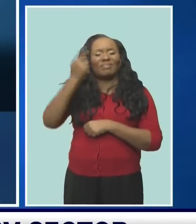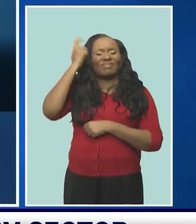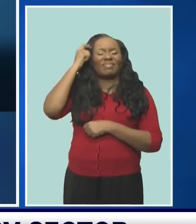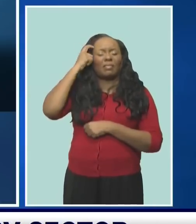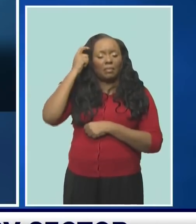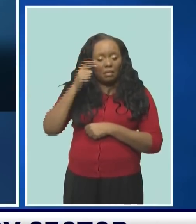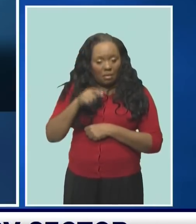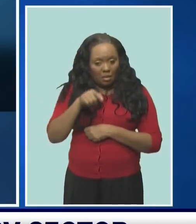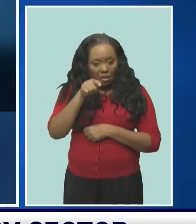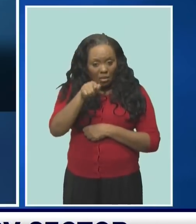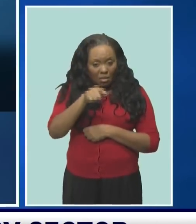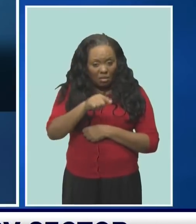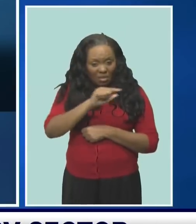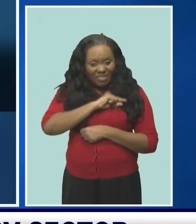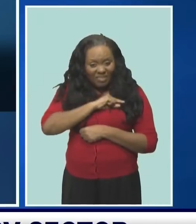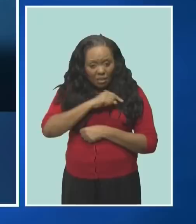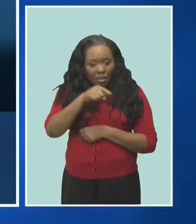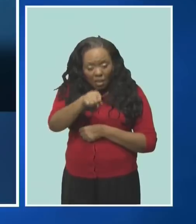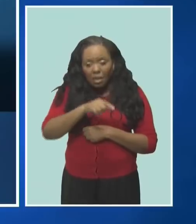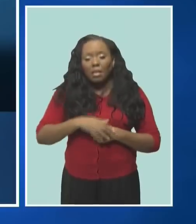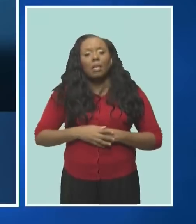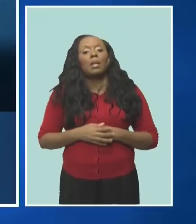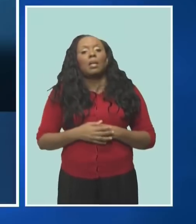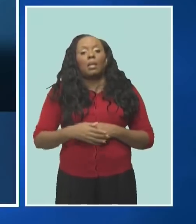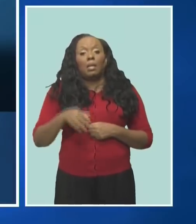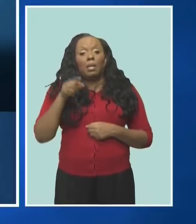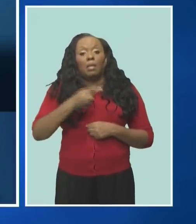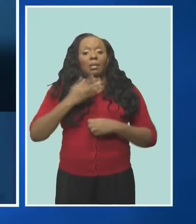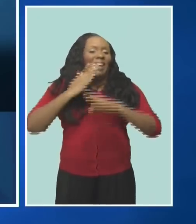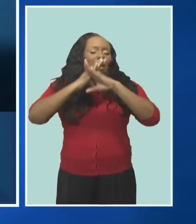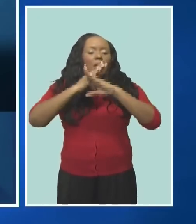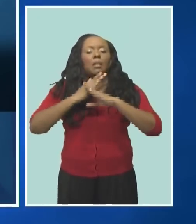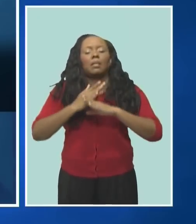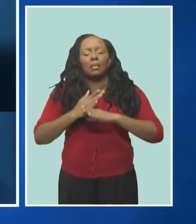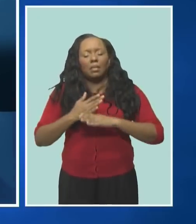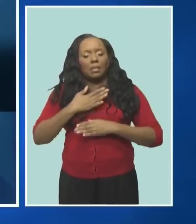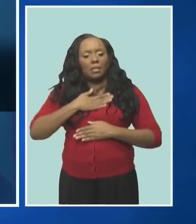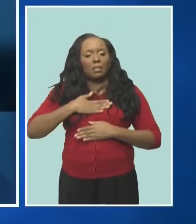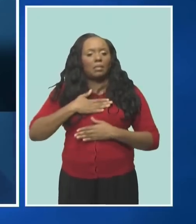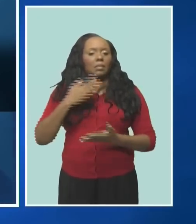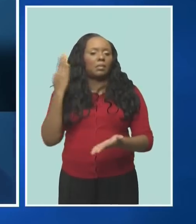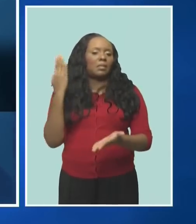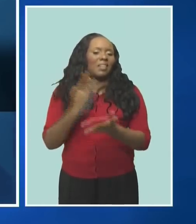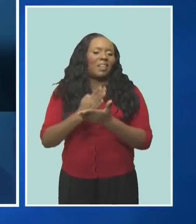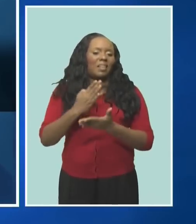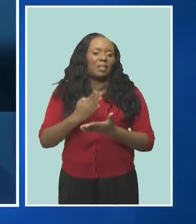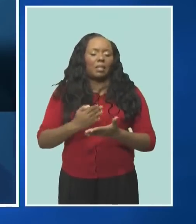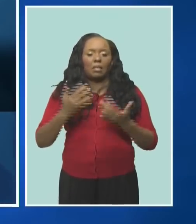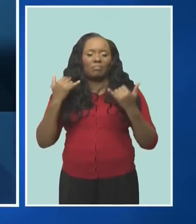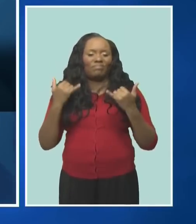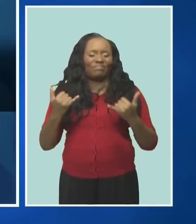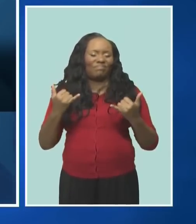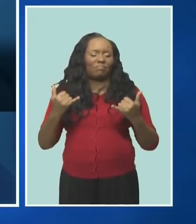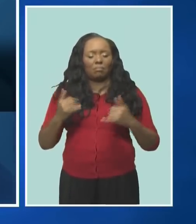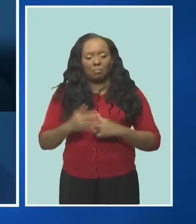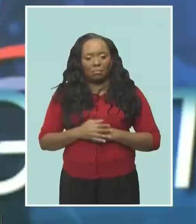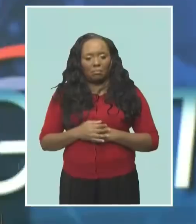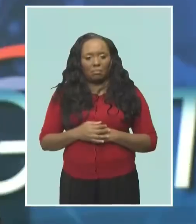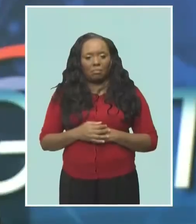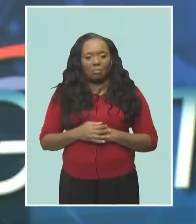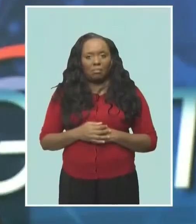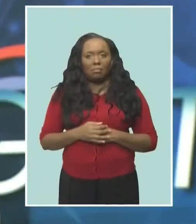of you who are guilty of committing any such infractions are kindly asked to desist from any bad